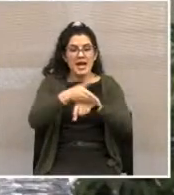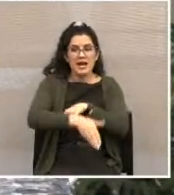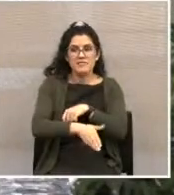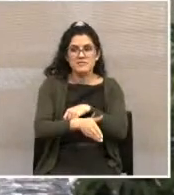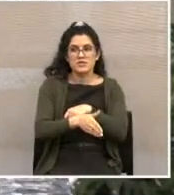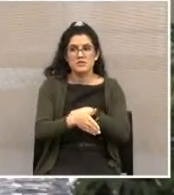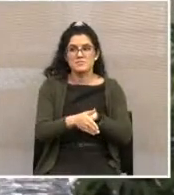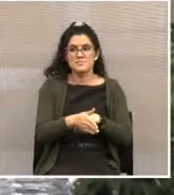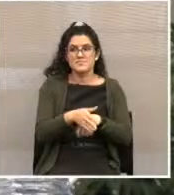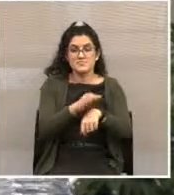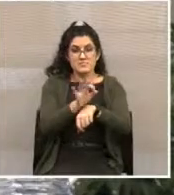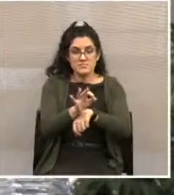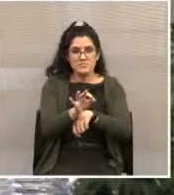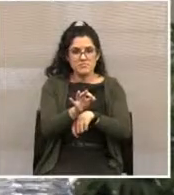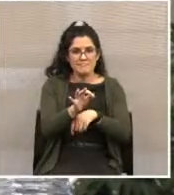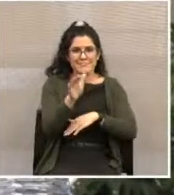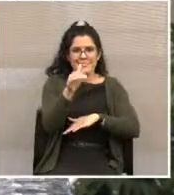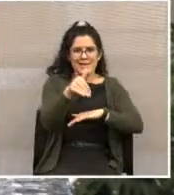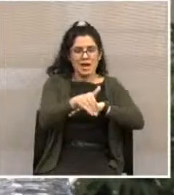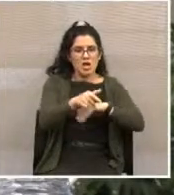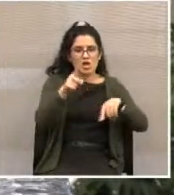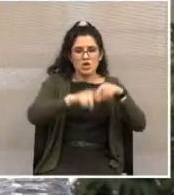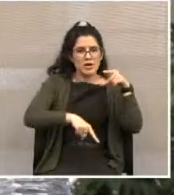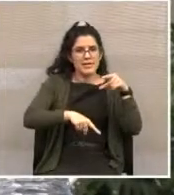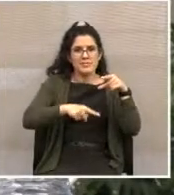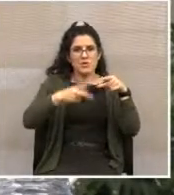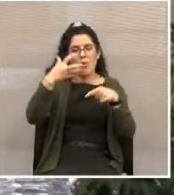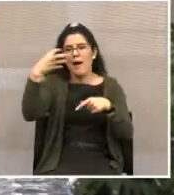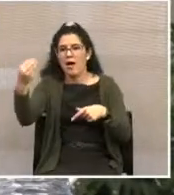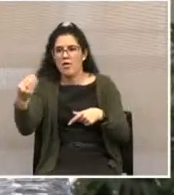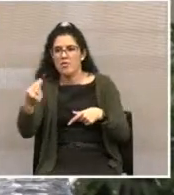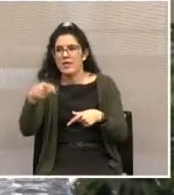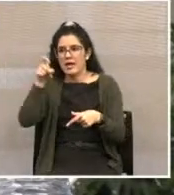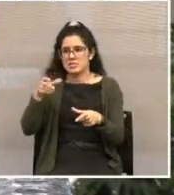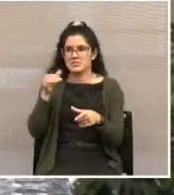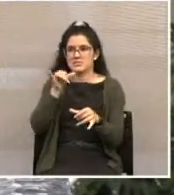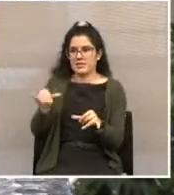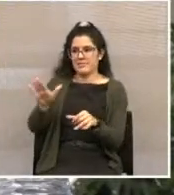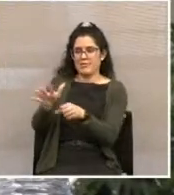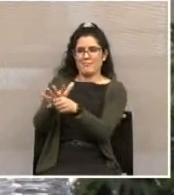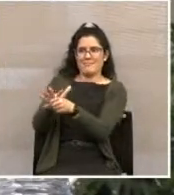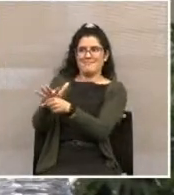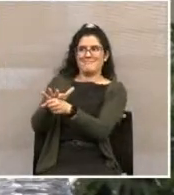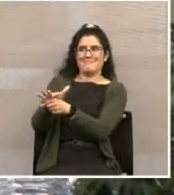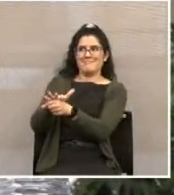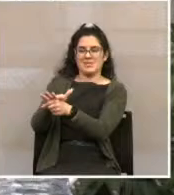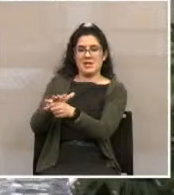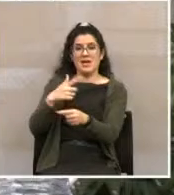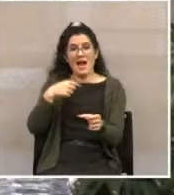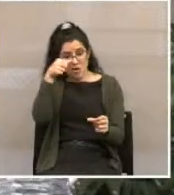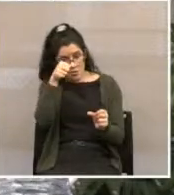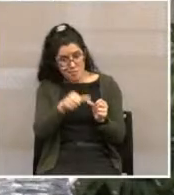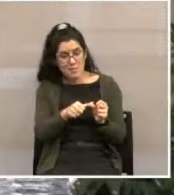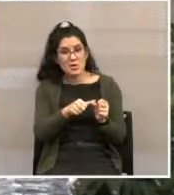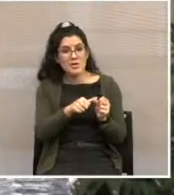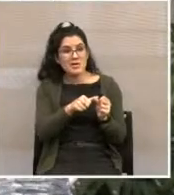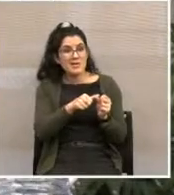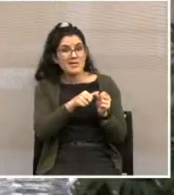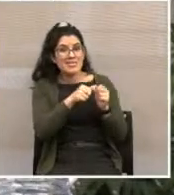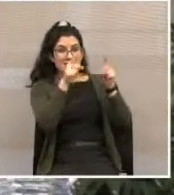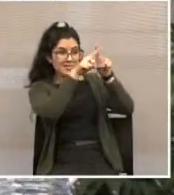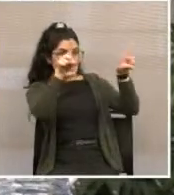in this section of town. They had to be in their section, right? I remember the sign, Mr.